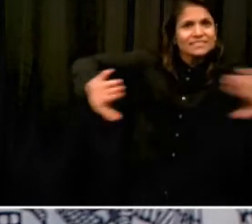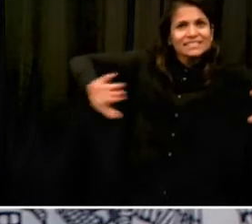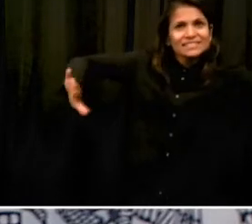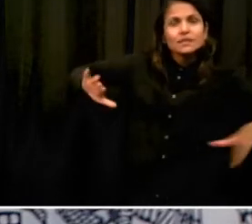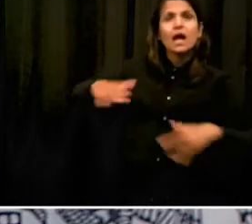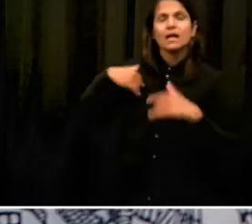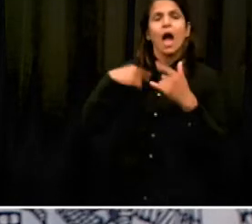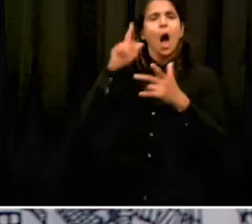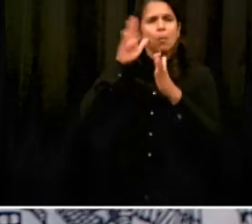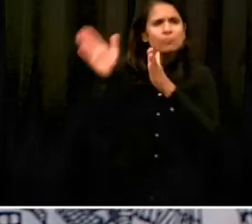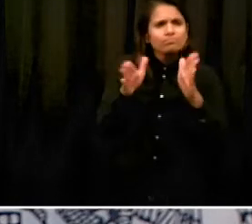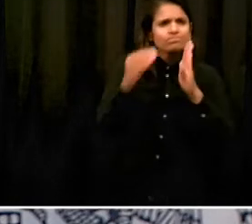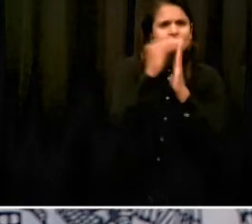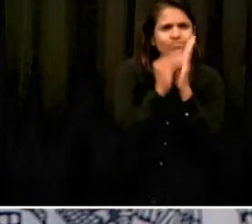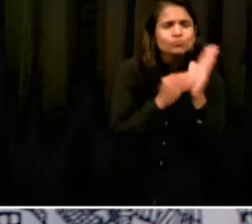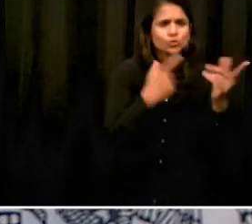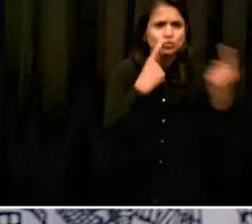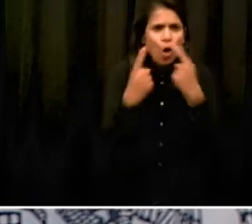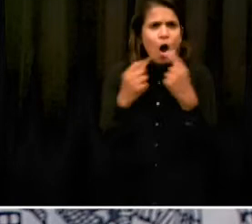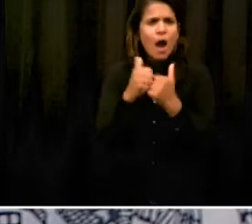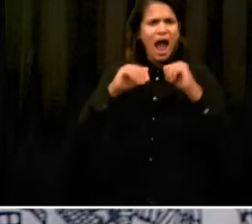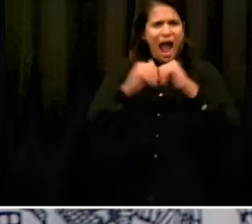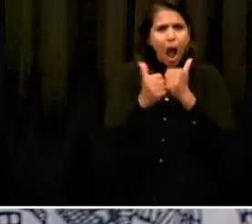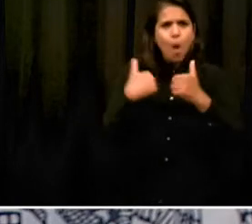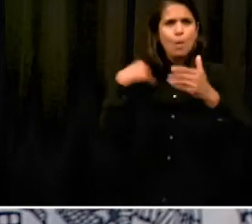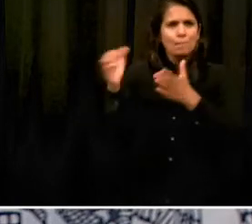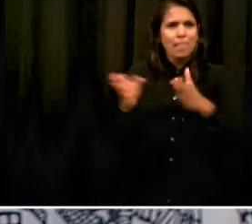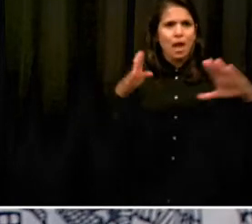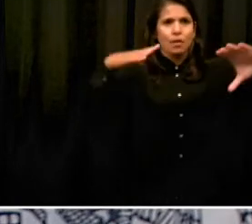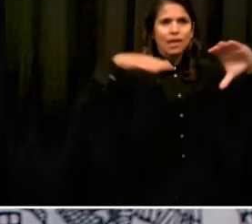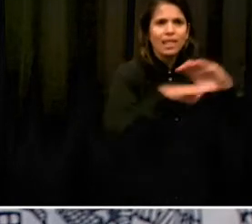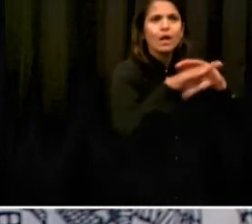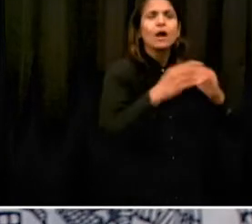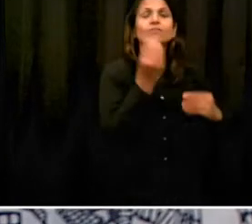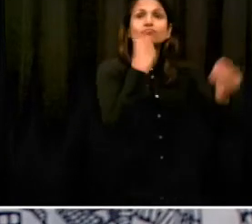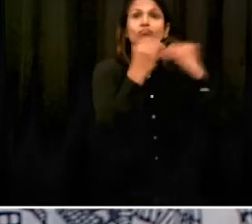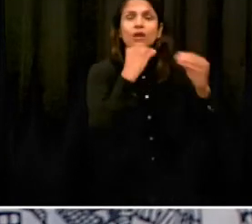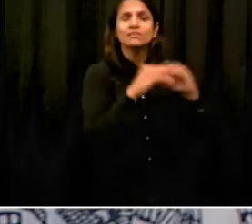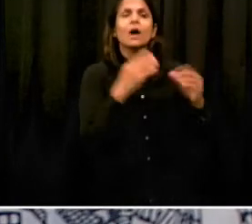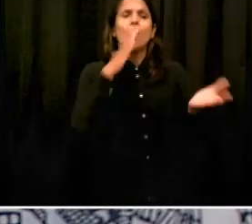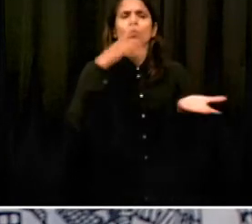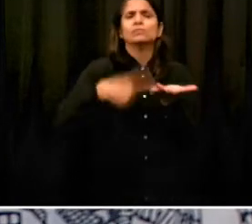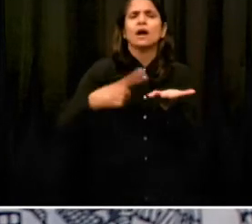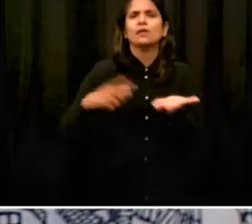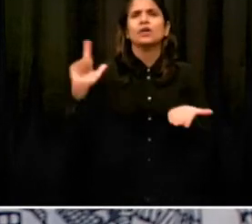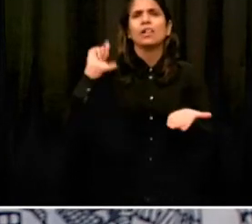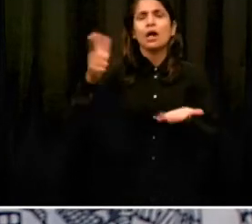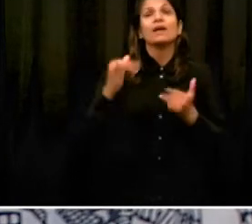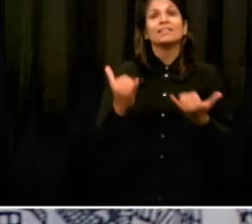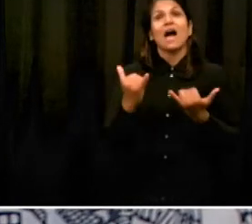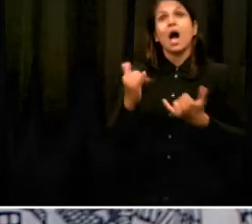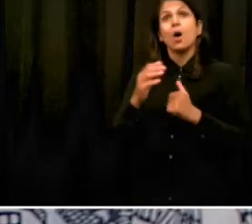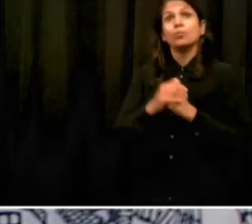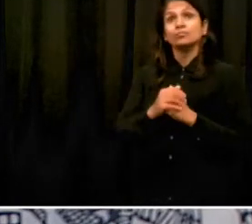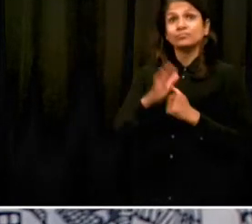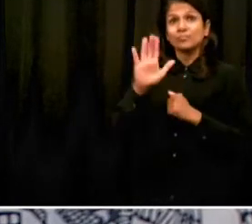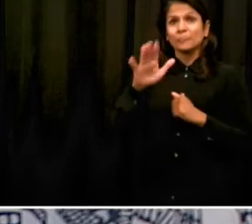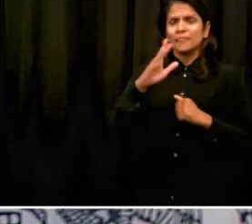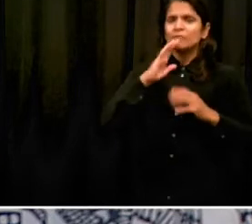a huge step forward to get to that point. That's the truth. Next up, we have Jillian from New York